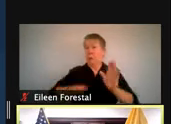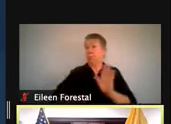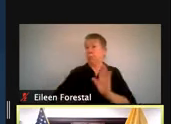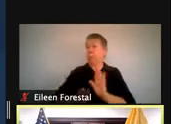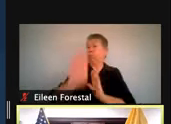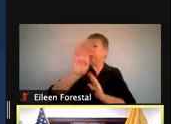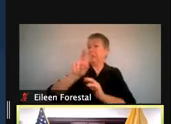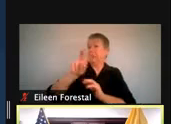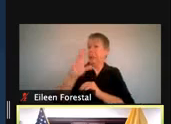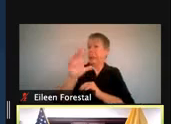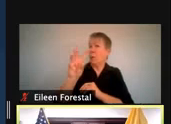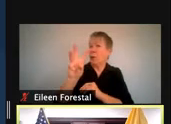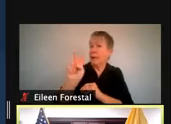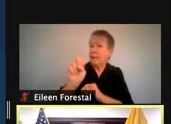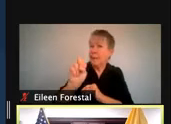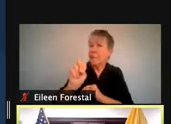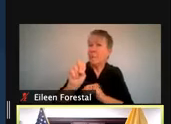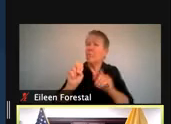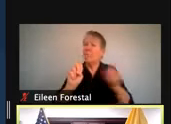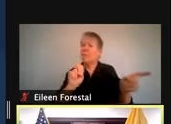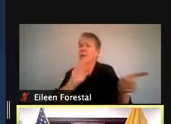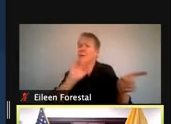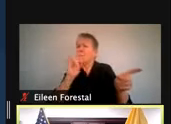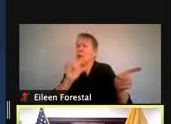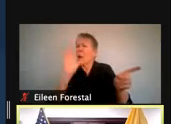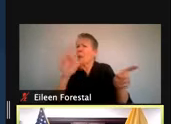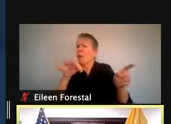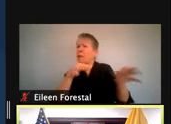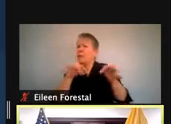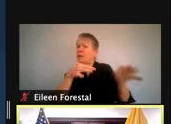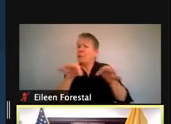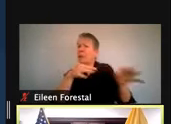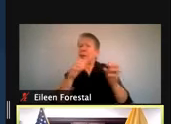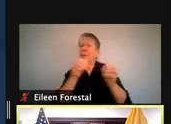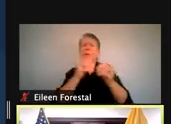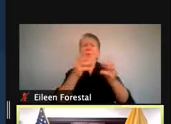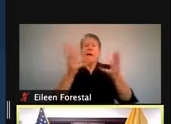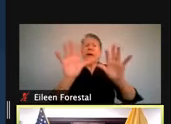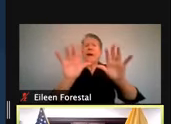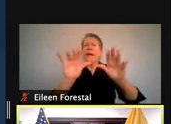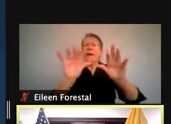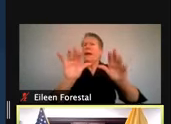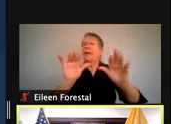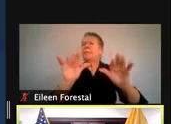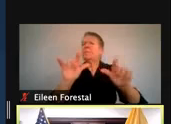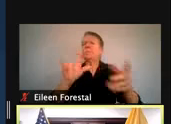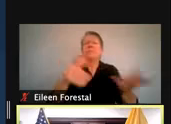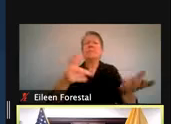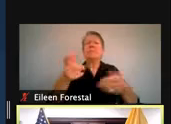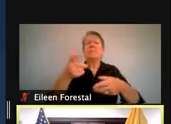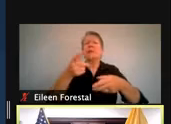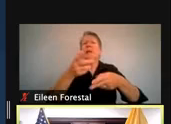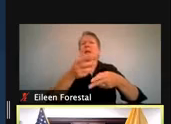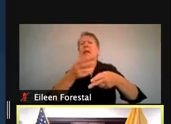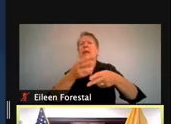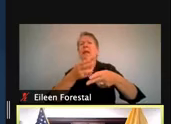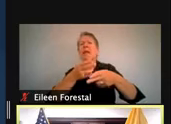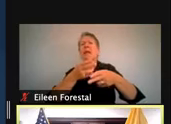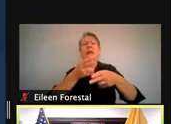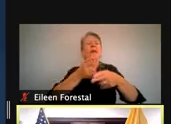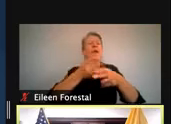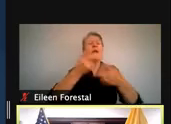going to talk and refer to the so-called Lakewood model in her remarks. When we say